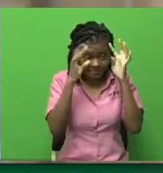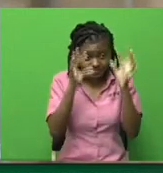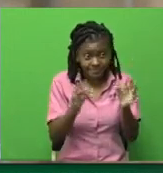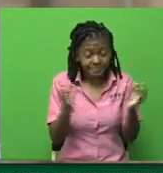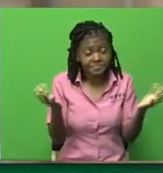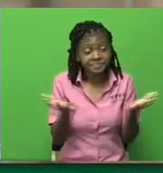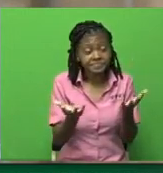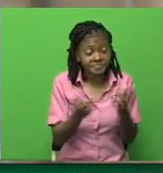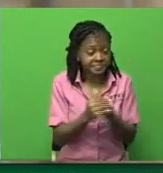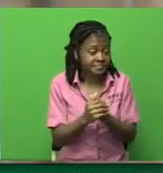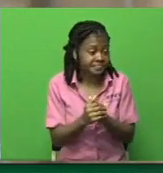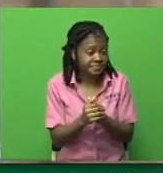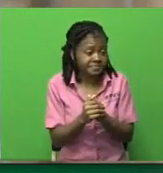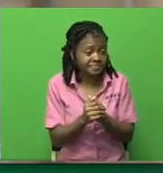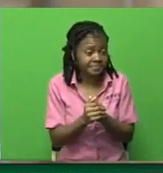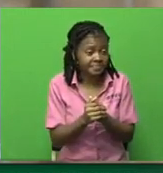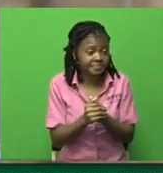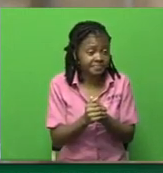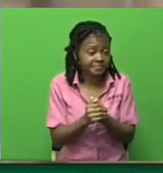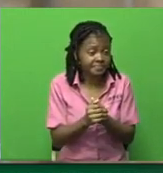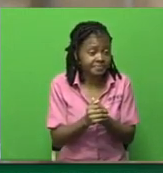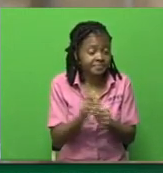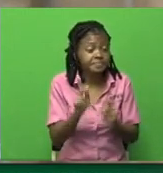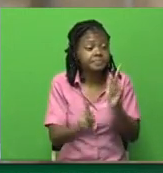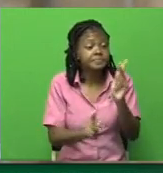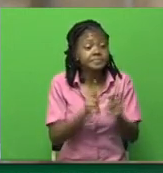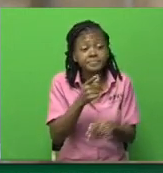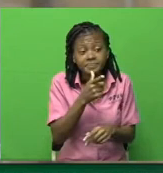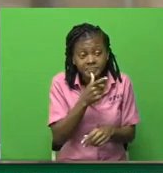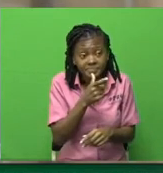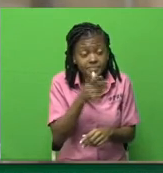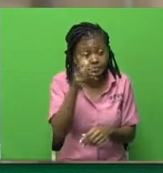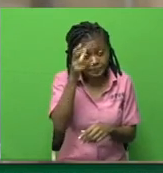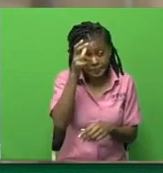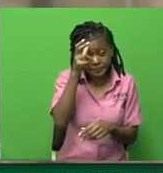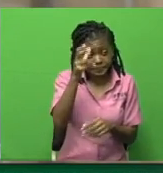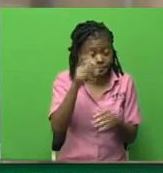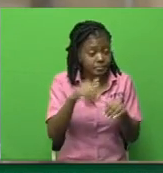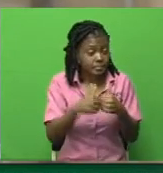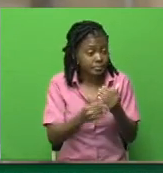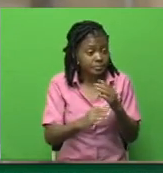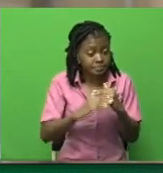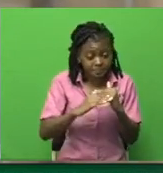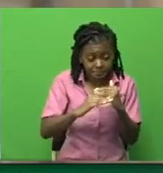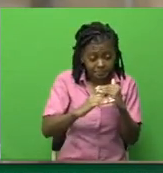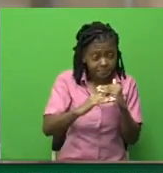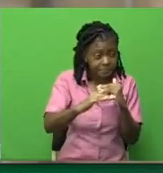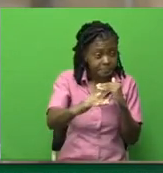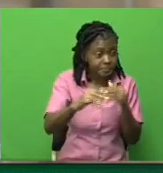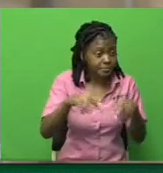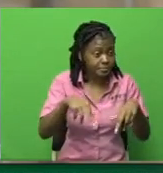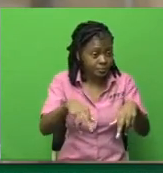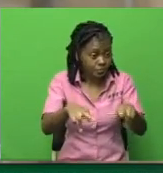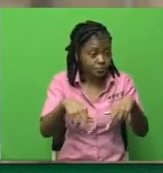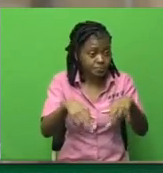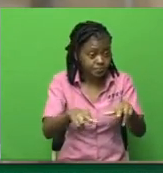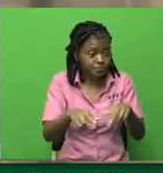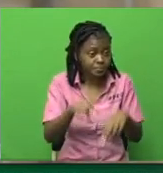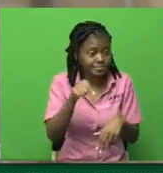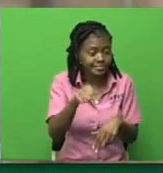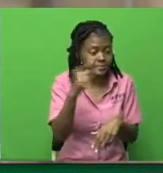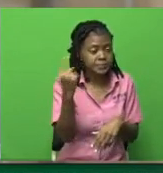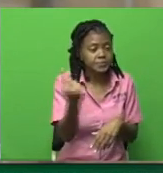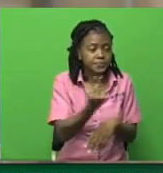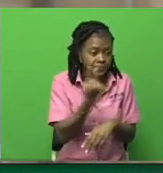allow for experienced Road pavers to conduct Road rehabilitation and Road restoration thereby